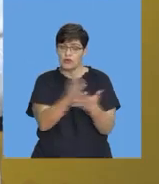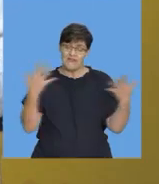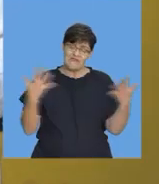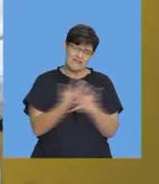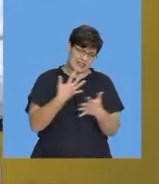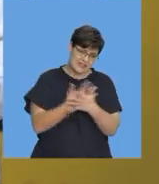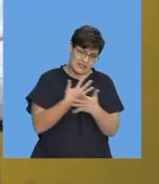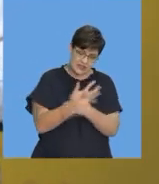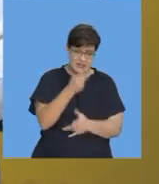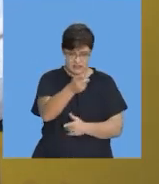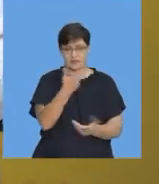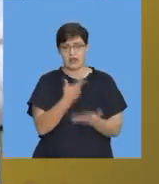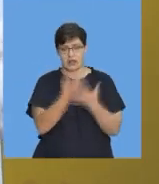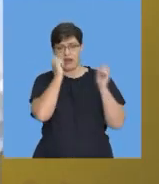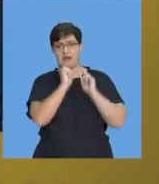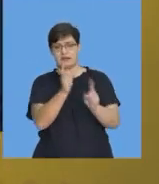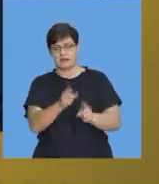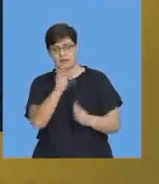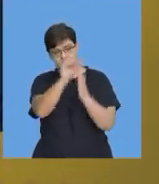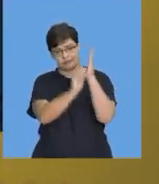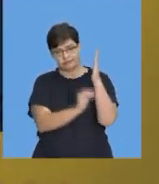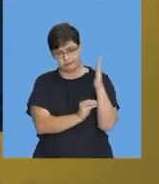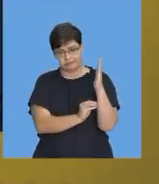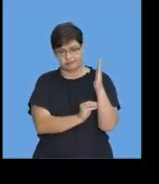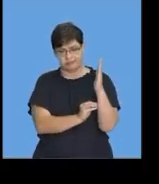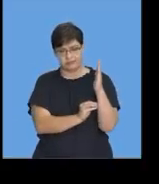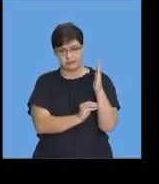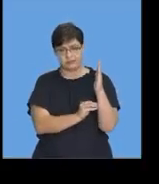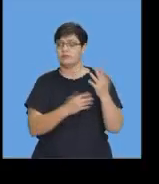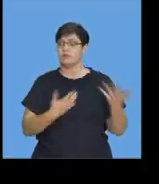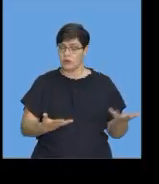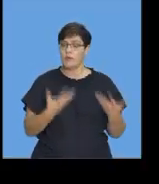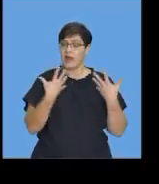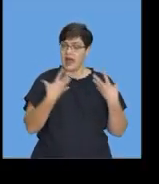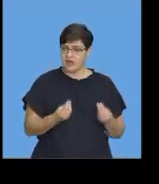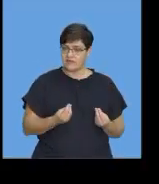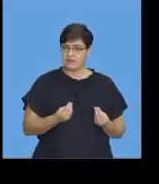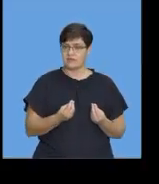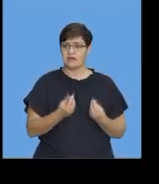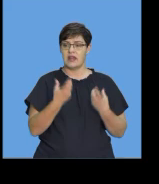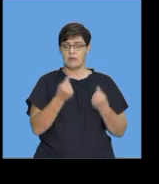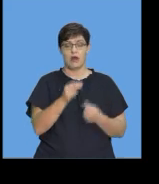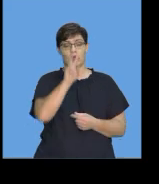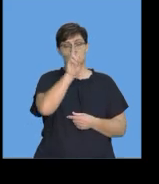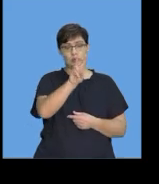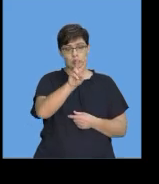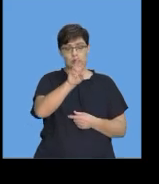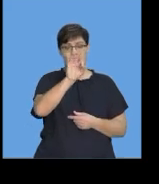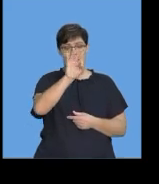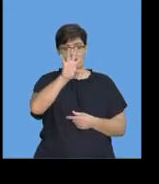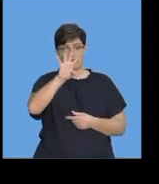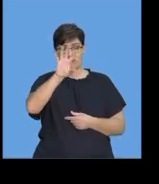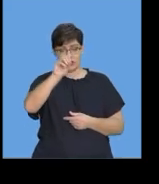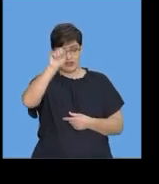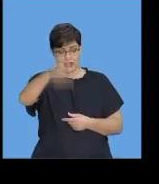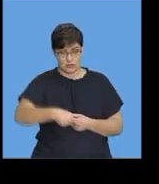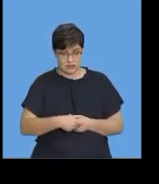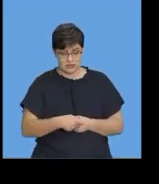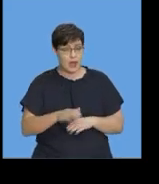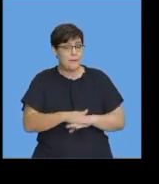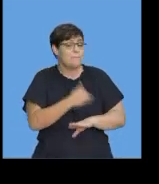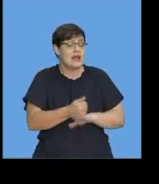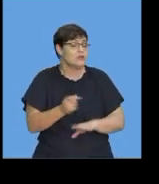possible, get the correct answer. So there we go. We've got our figure, which is 2,340,000, based